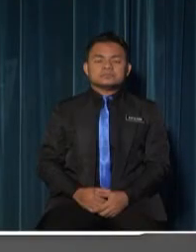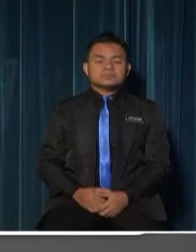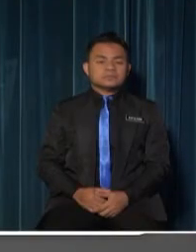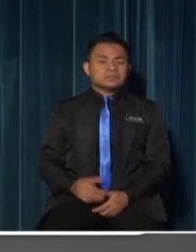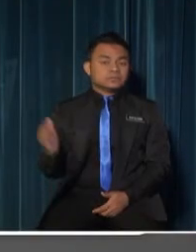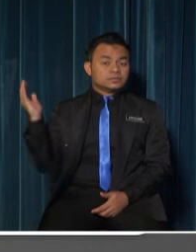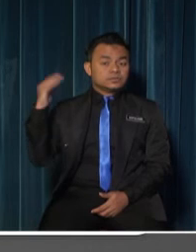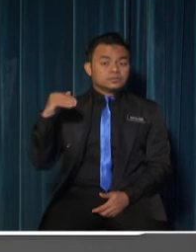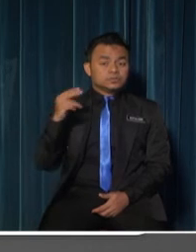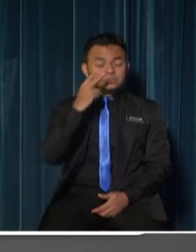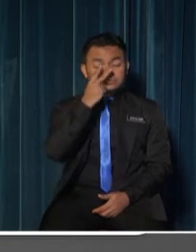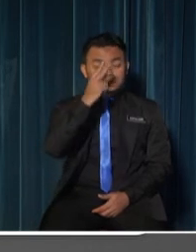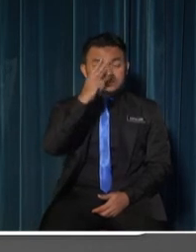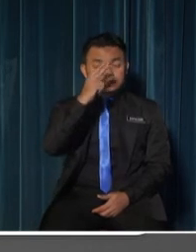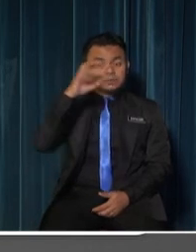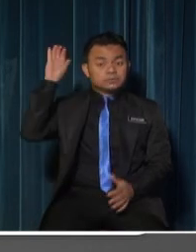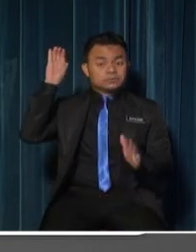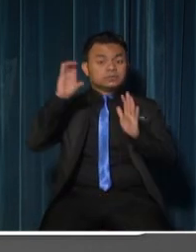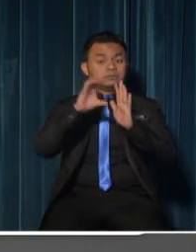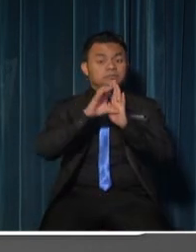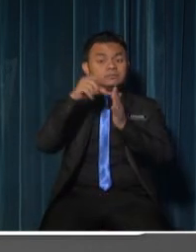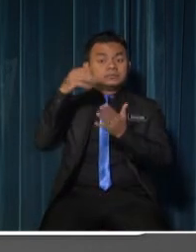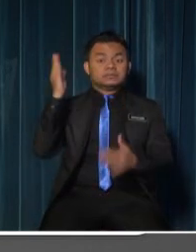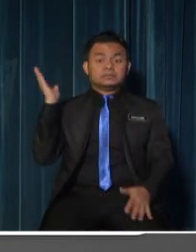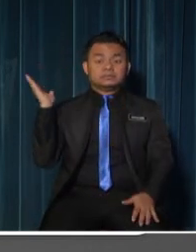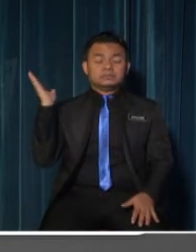Let us observe this picture.